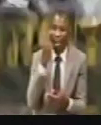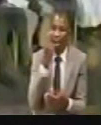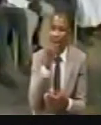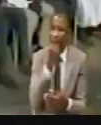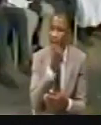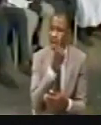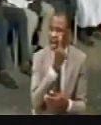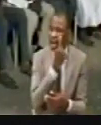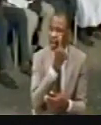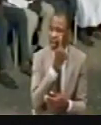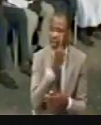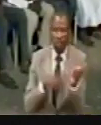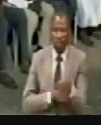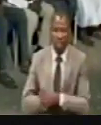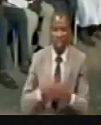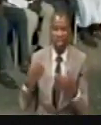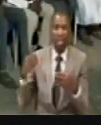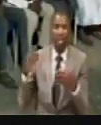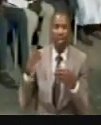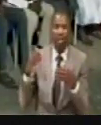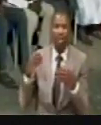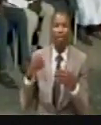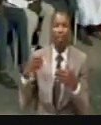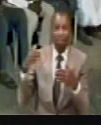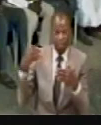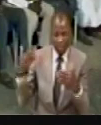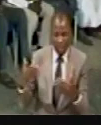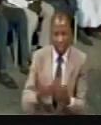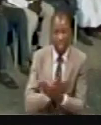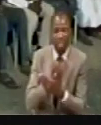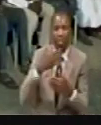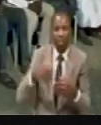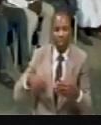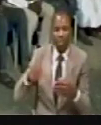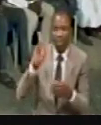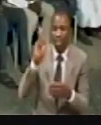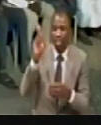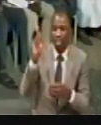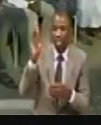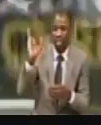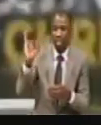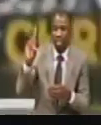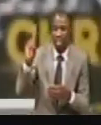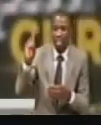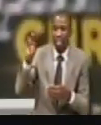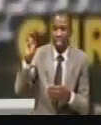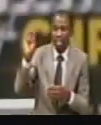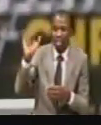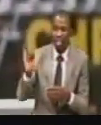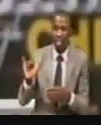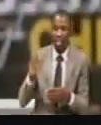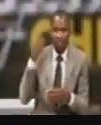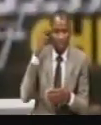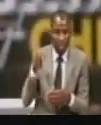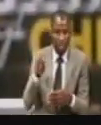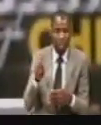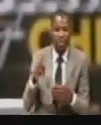Brand new eye. Today, brown kidney for